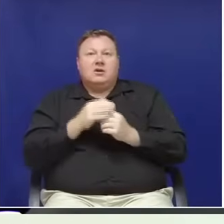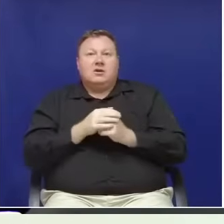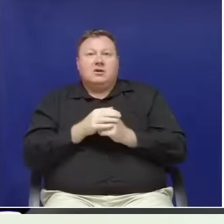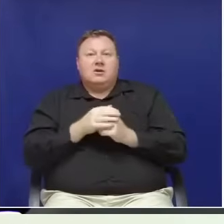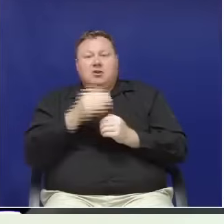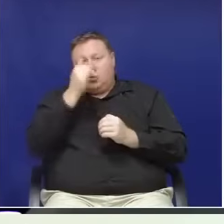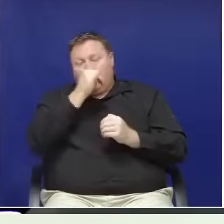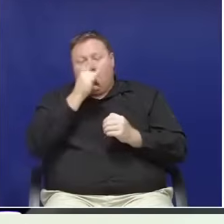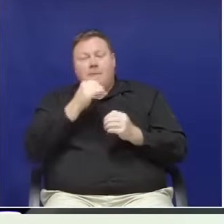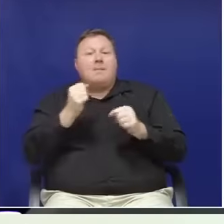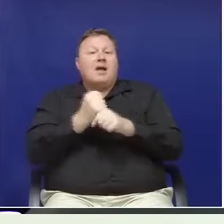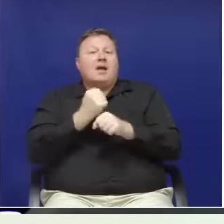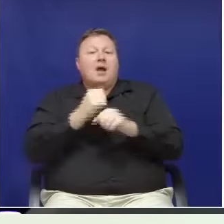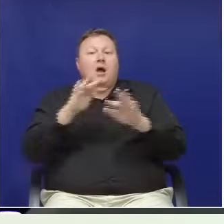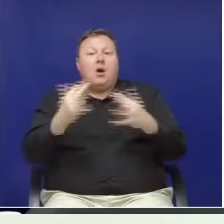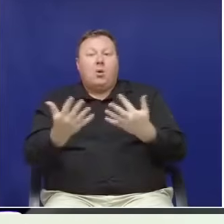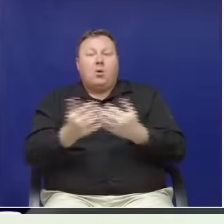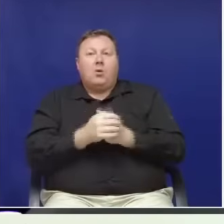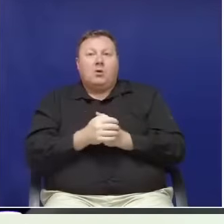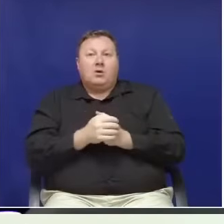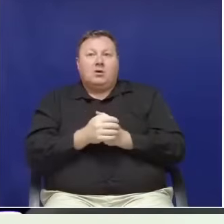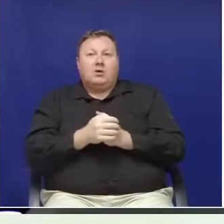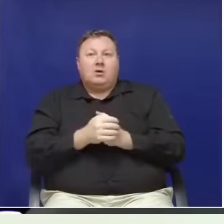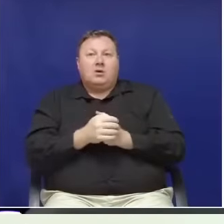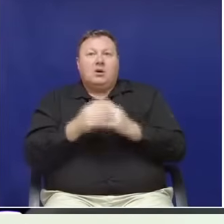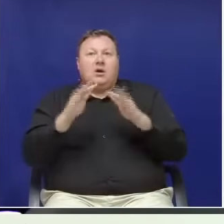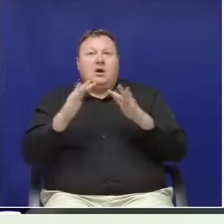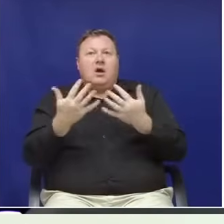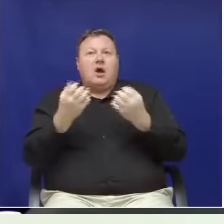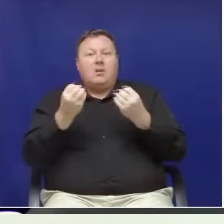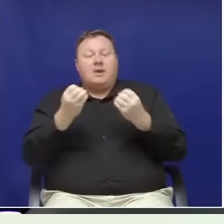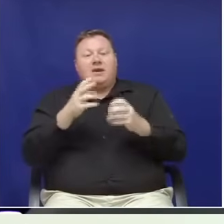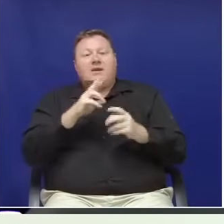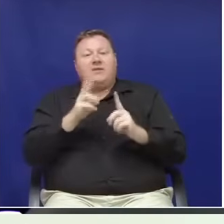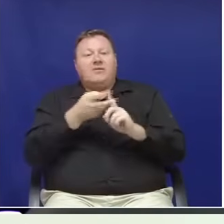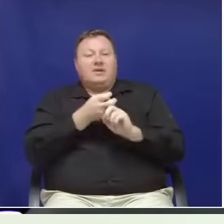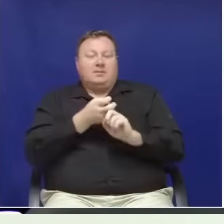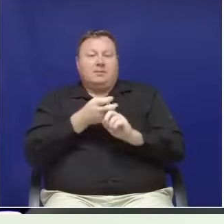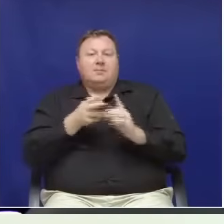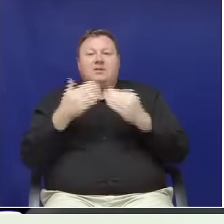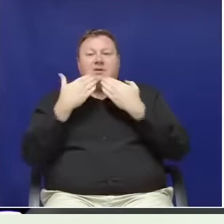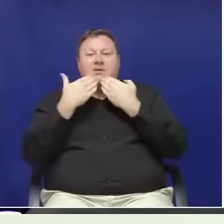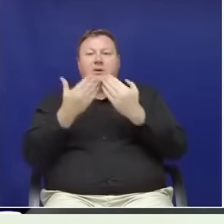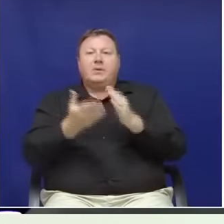crime committed, and the number of victims. I thank you.